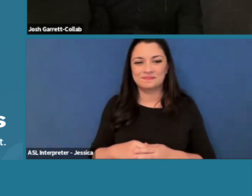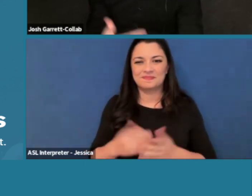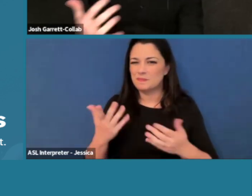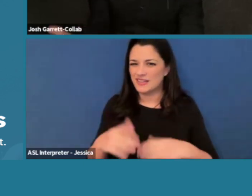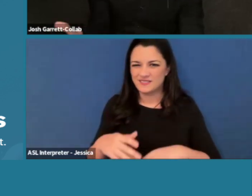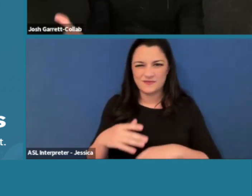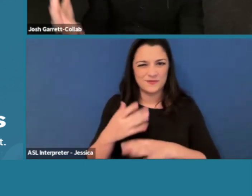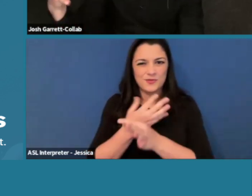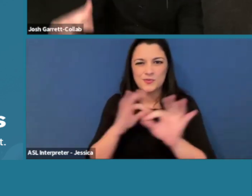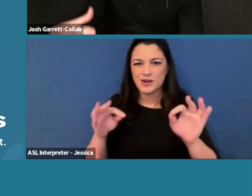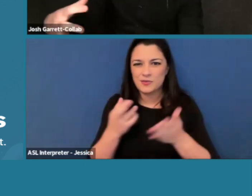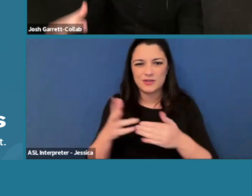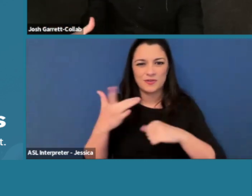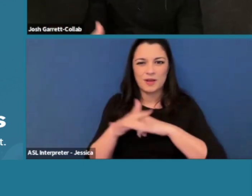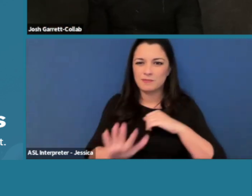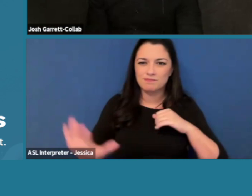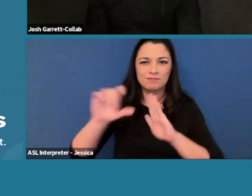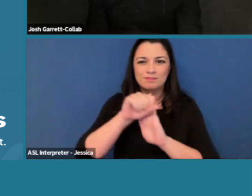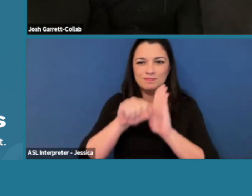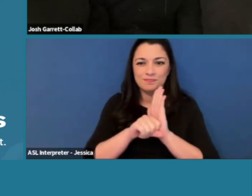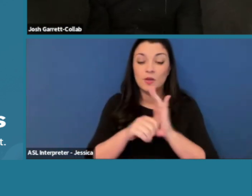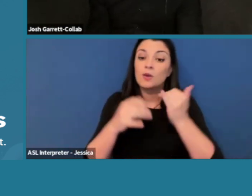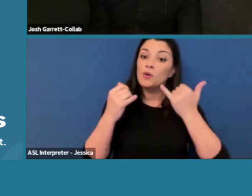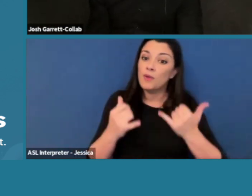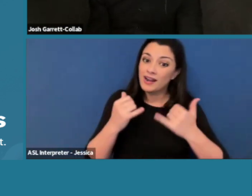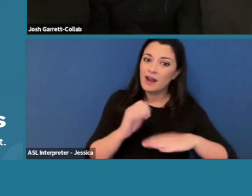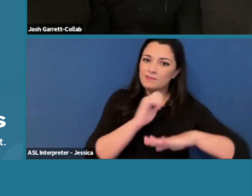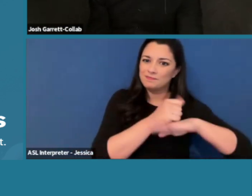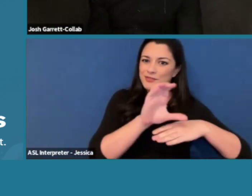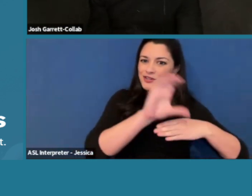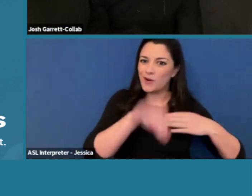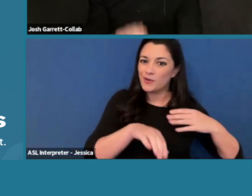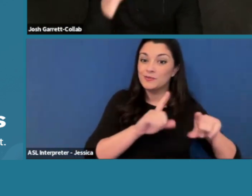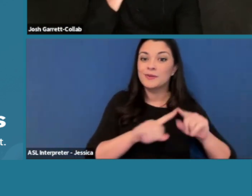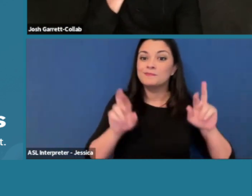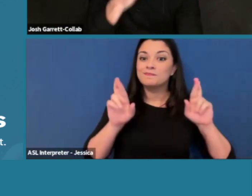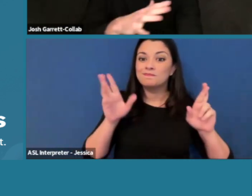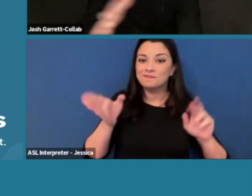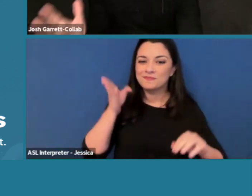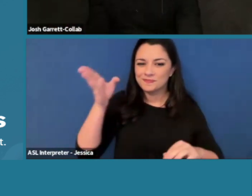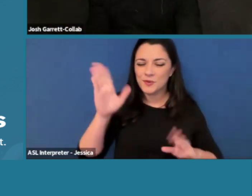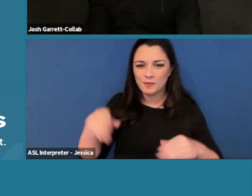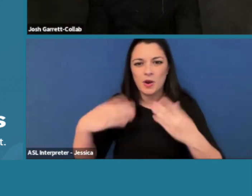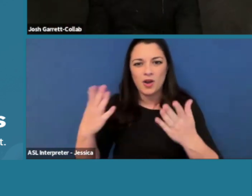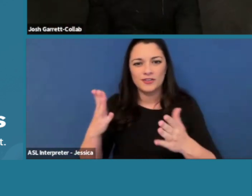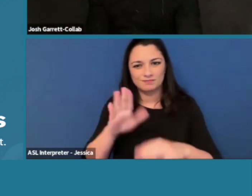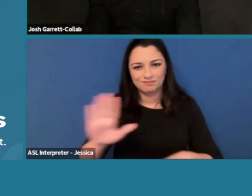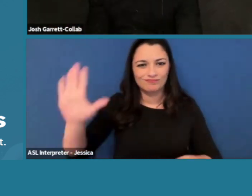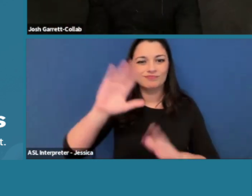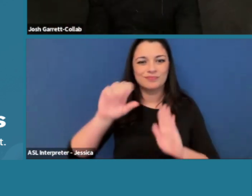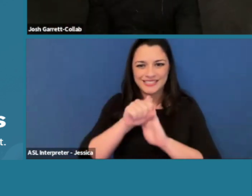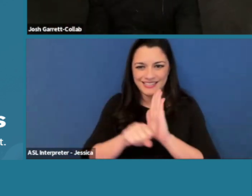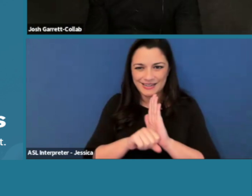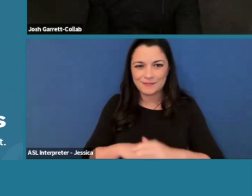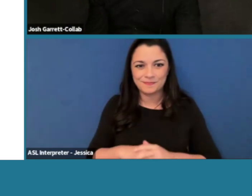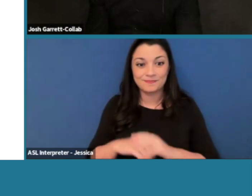state. Currently, it's located in Chicago, but we do hope in the future to be able to offer this statewide. Next slide,